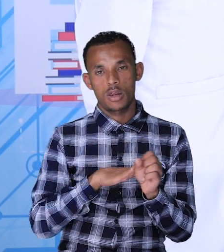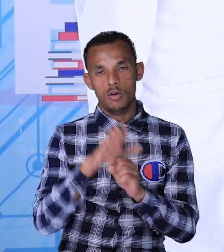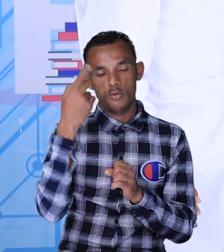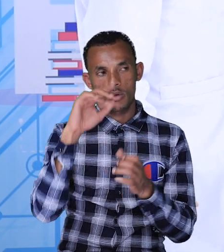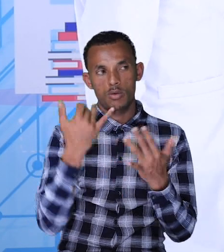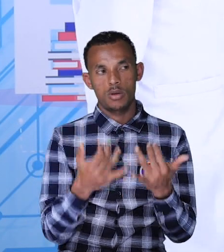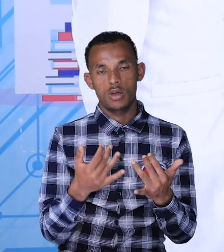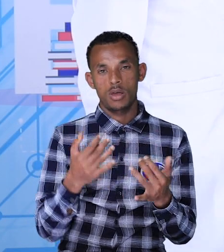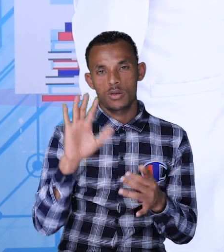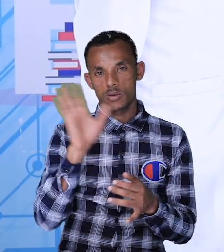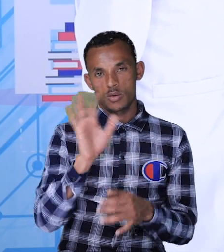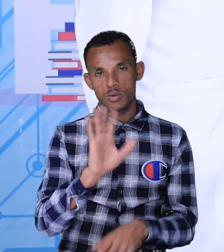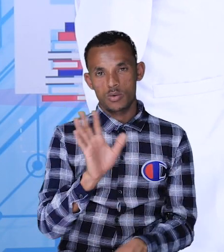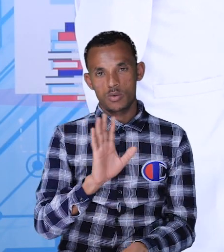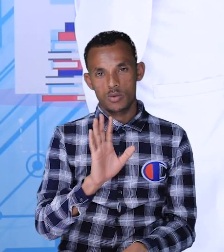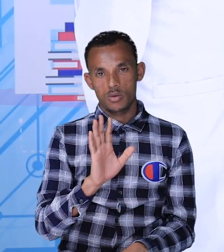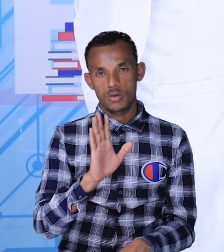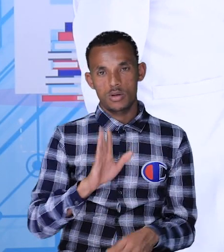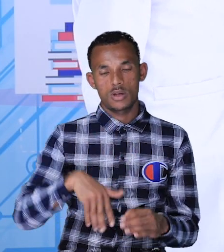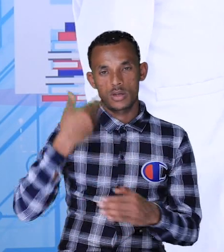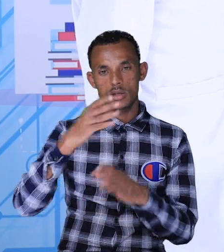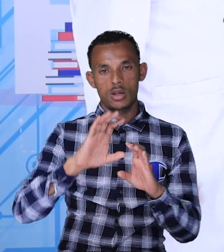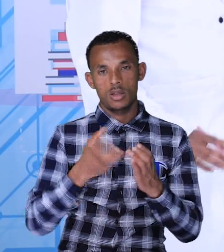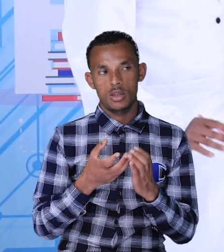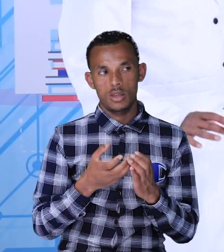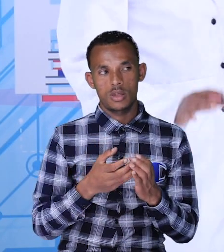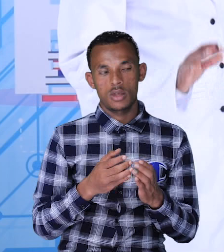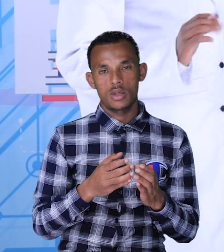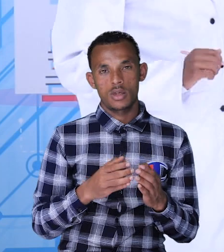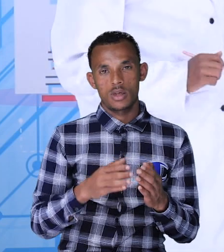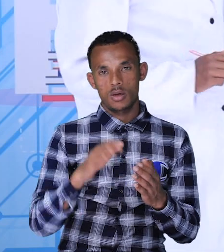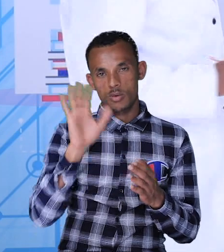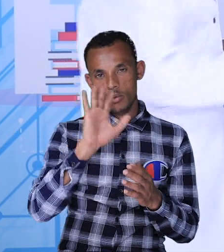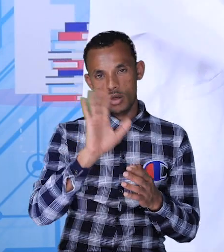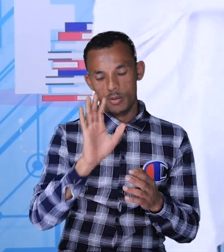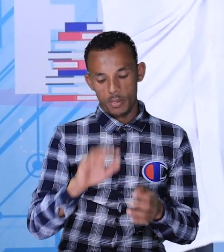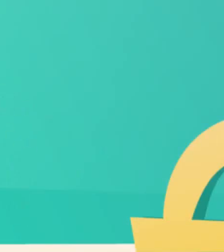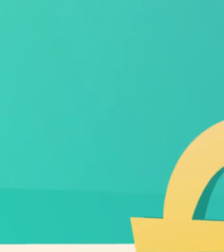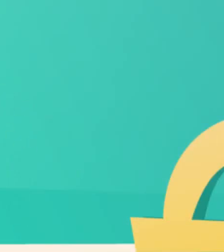today. I'll see you on the next lecture. So until then, goodbye.